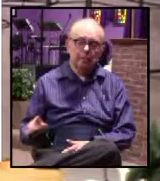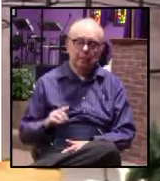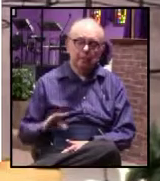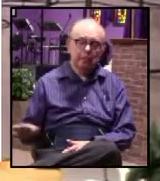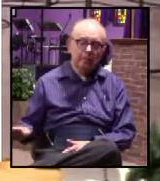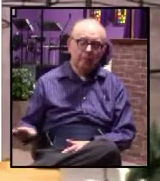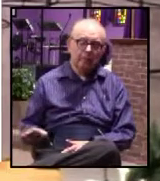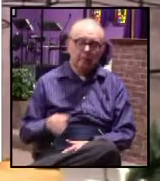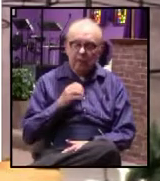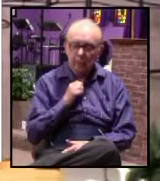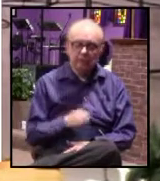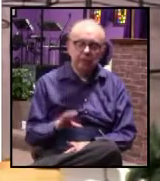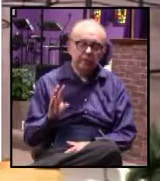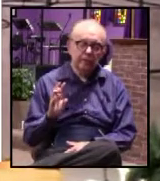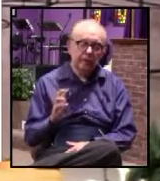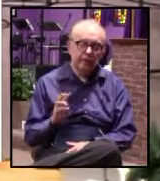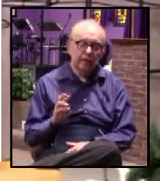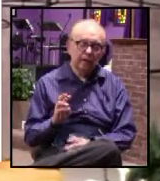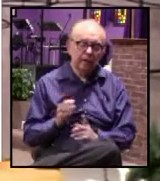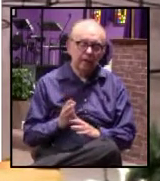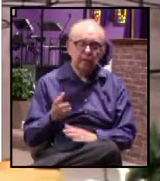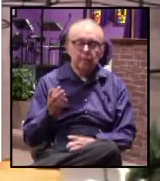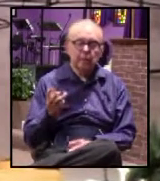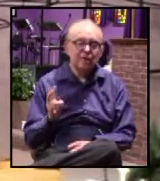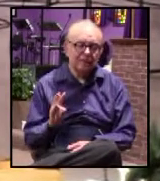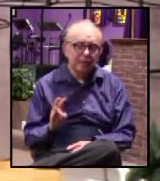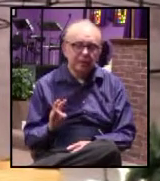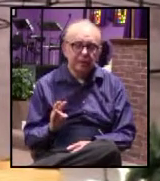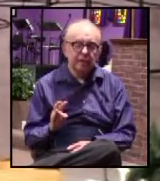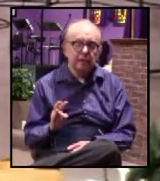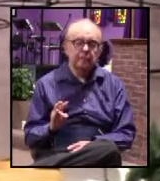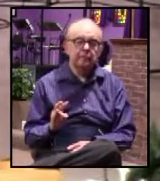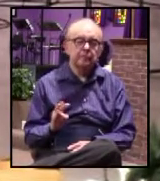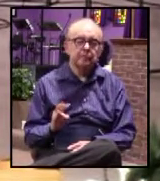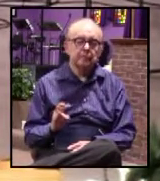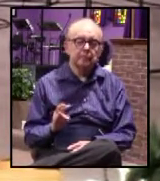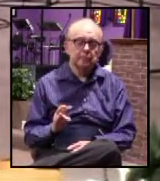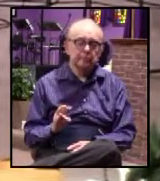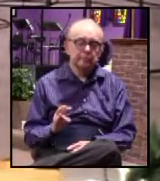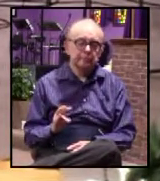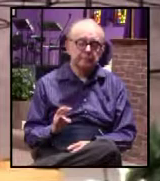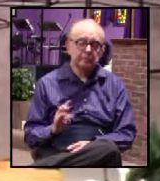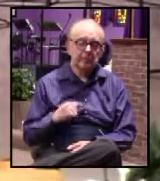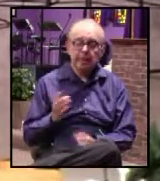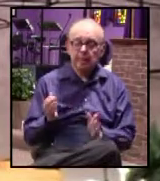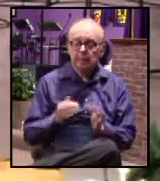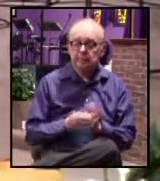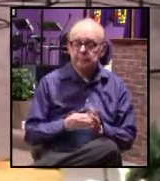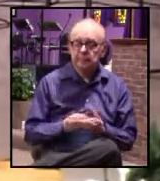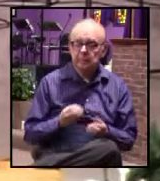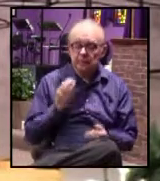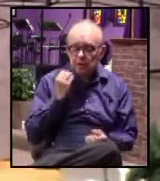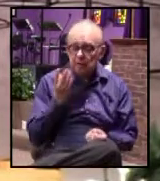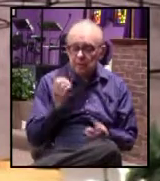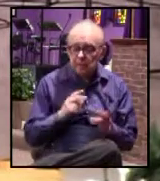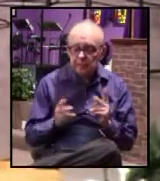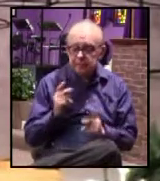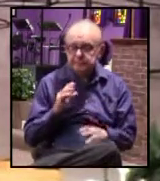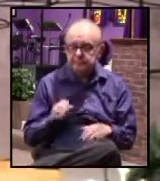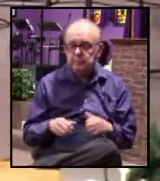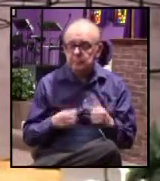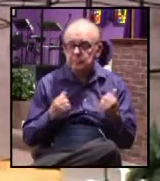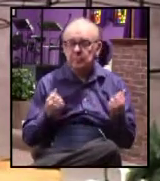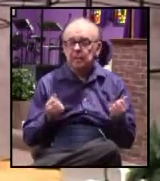children are in the ages of 0 through 17. I went back, and you know how many people